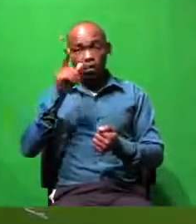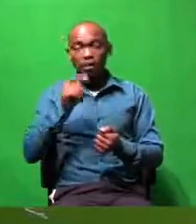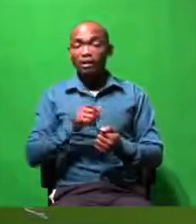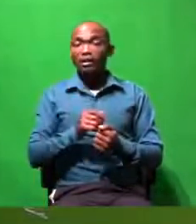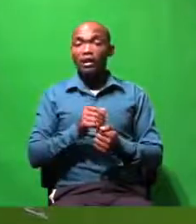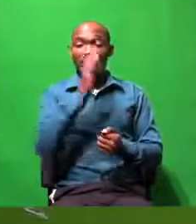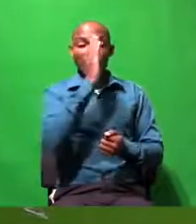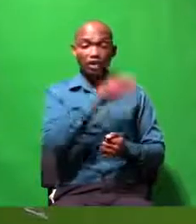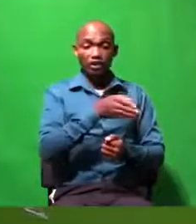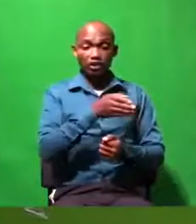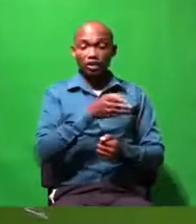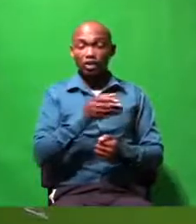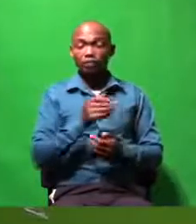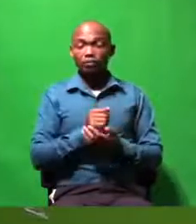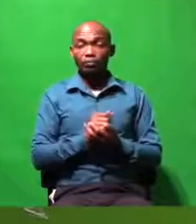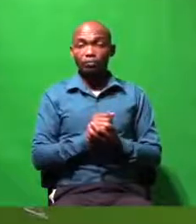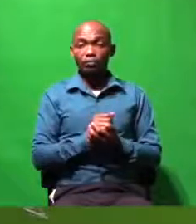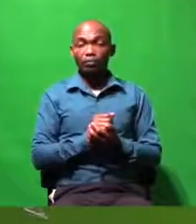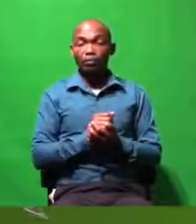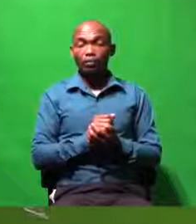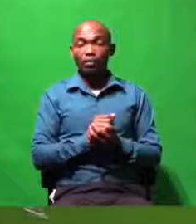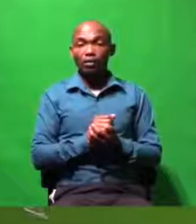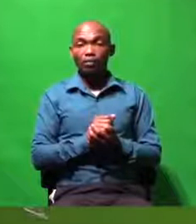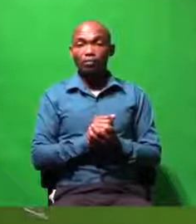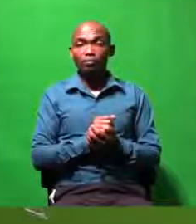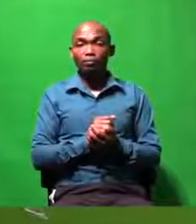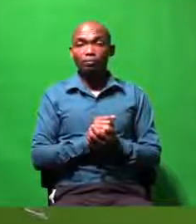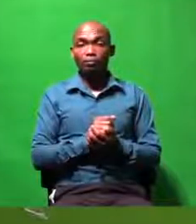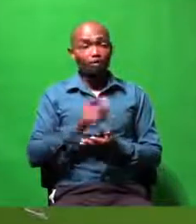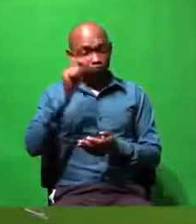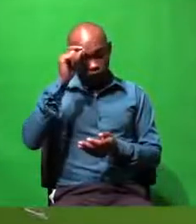objects. To determine